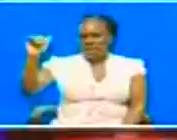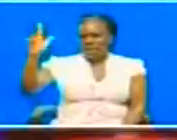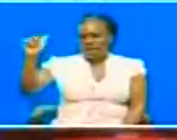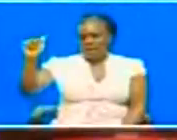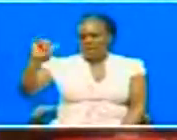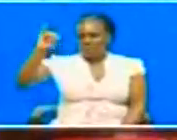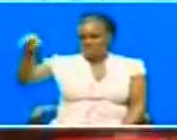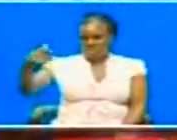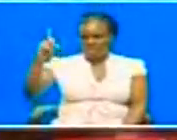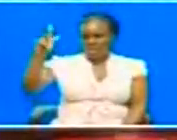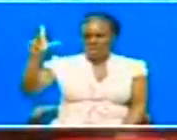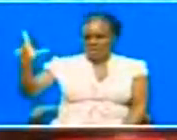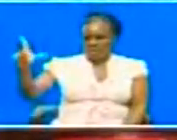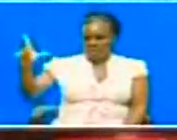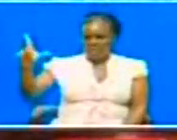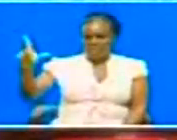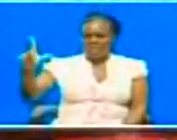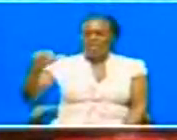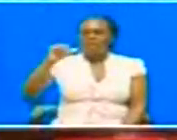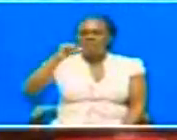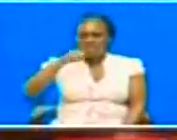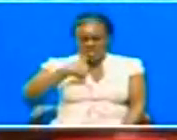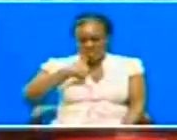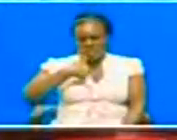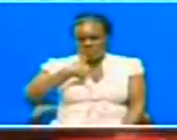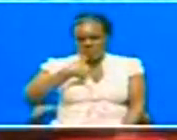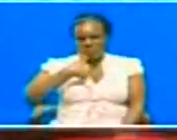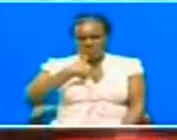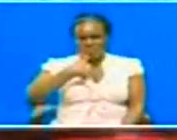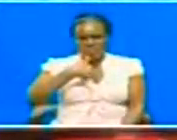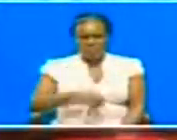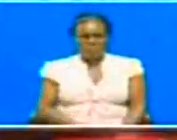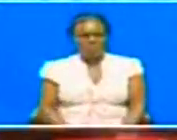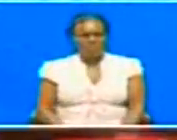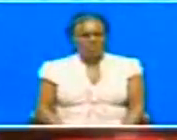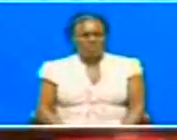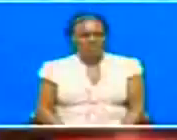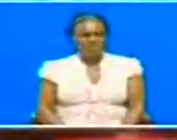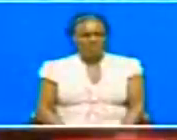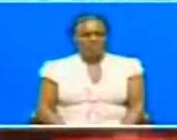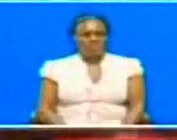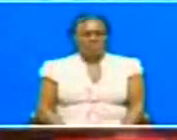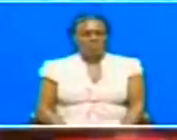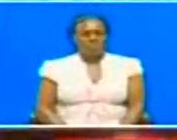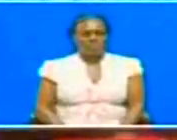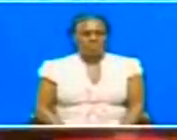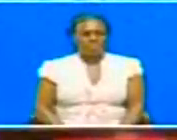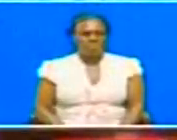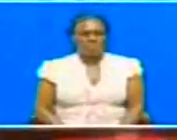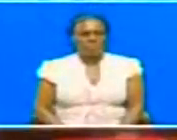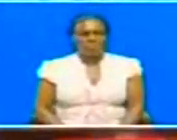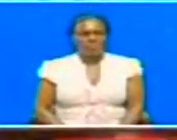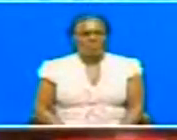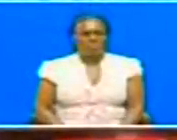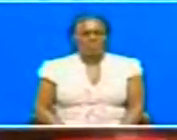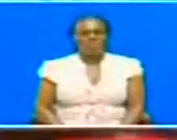the hashtag is JKL. And we've got a new line for you tonight. Help ever, hurt never. Did I get it right? Yeah. Look at that. It's